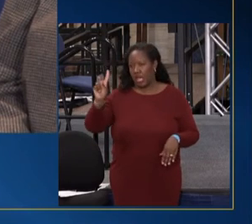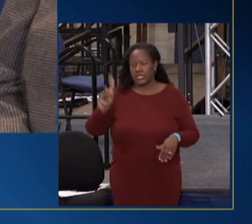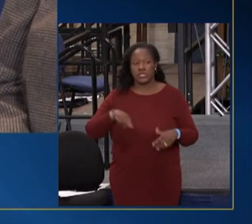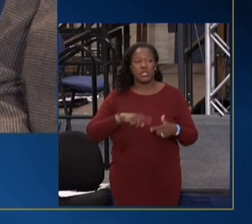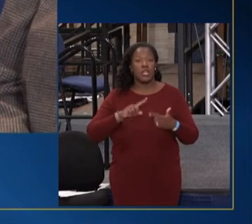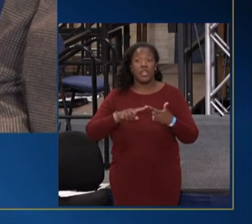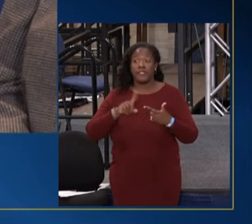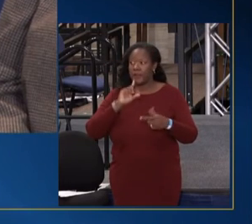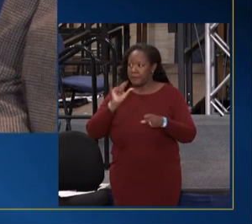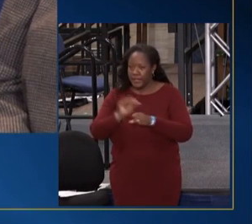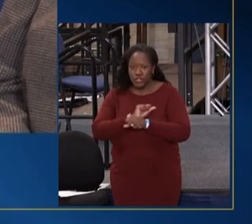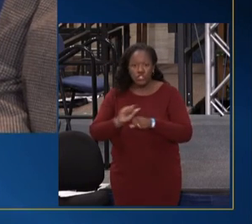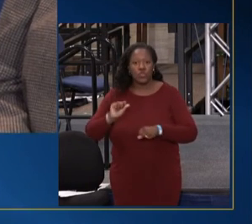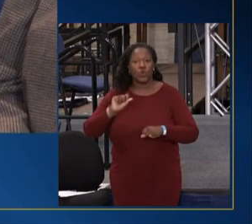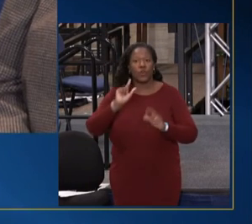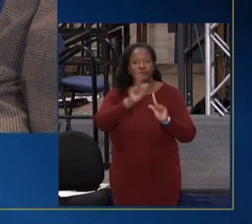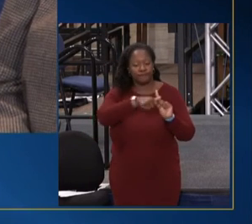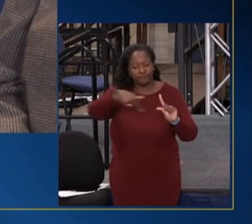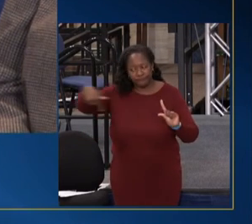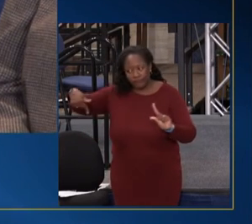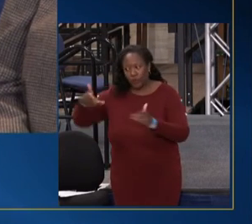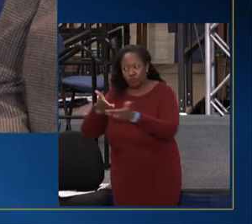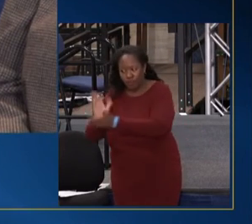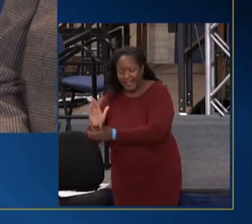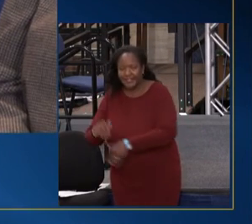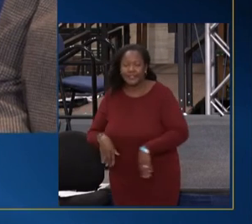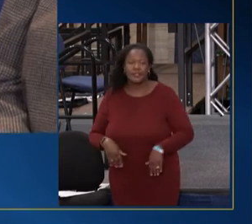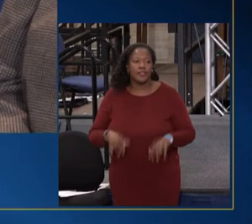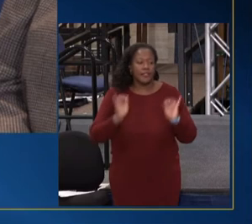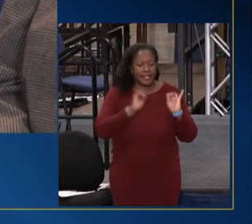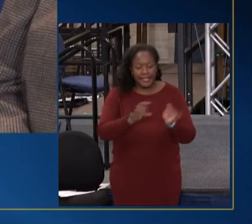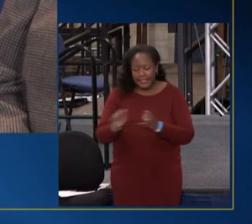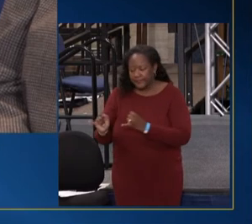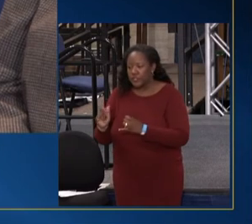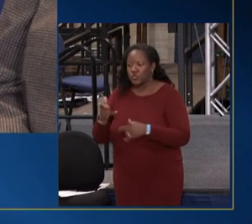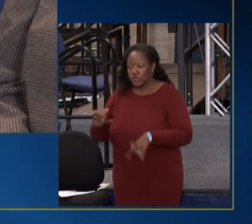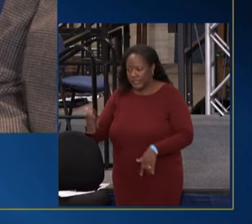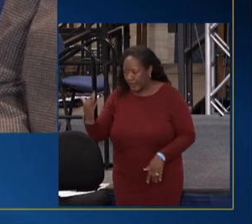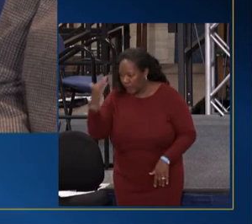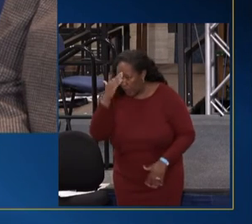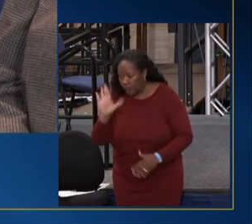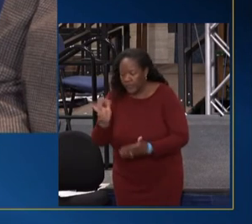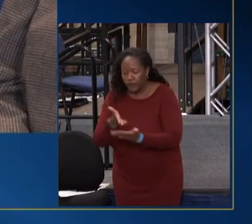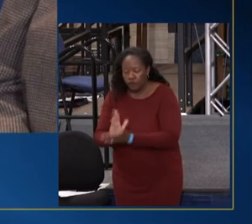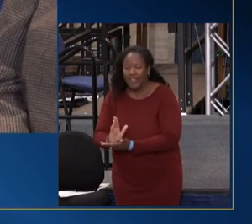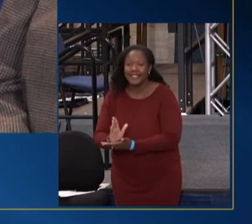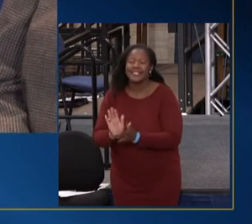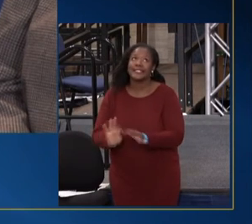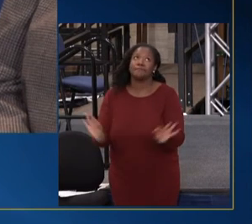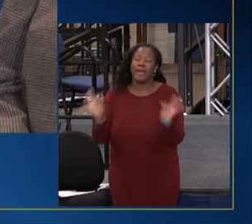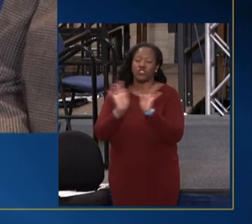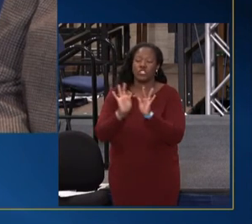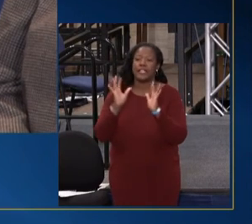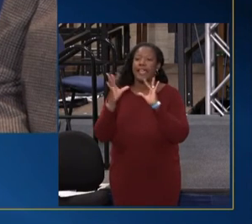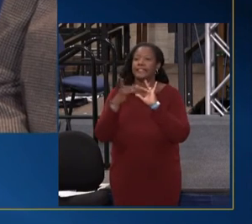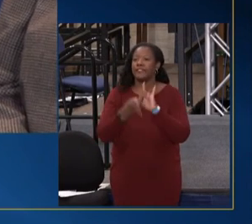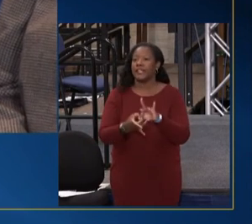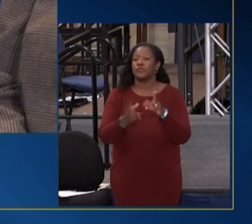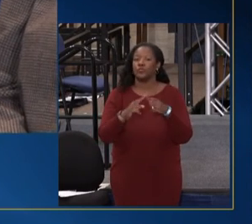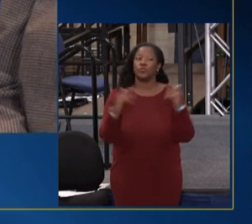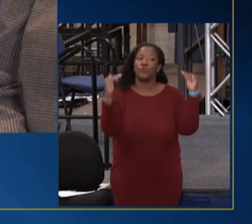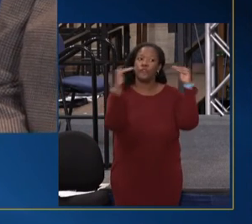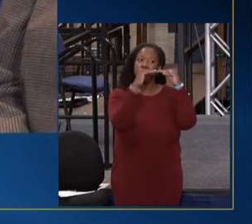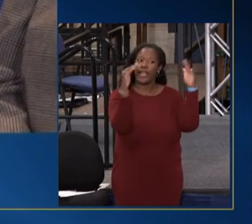involved in ensuring LGBTQ plus rights and individuals that are aware of their rights, especially under the Fair Housing Act and the